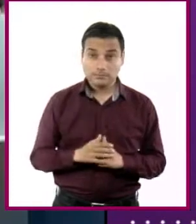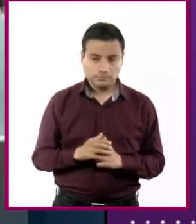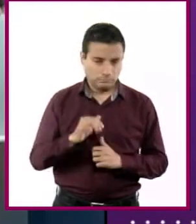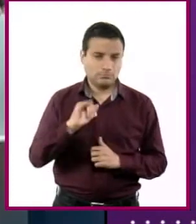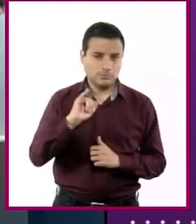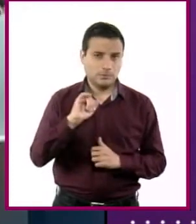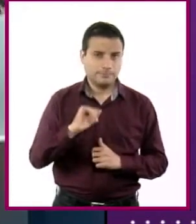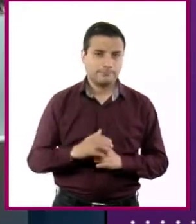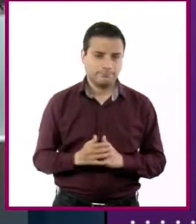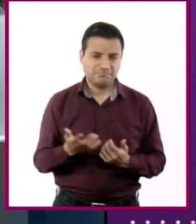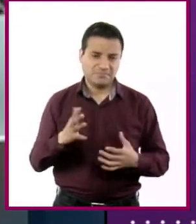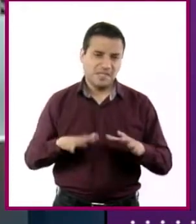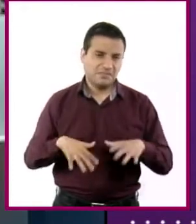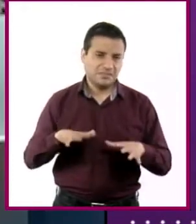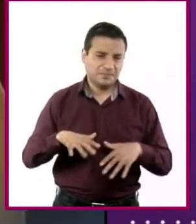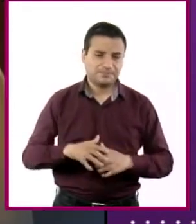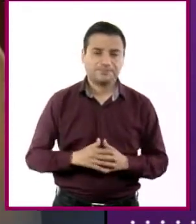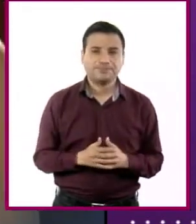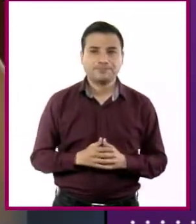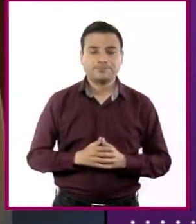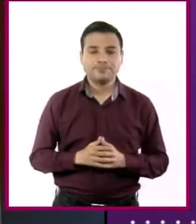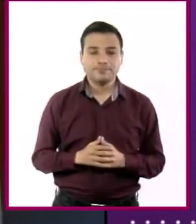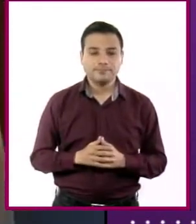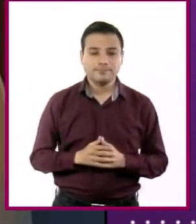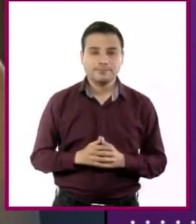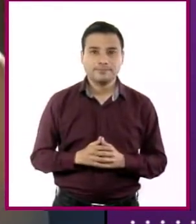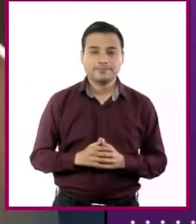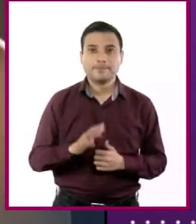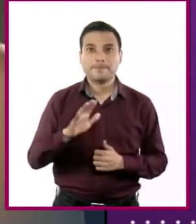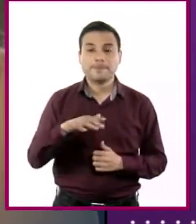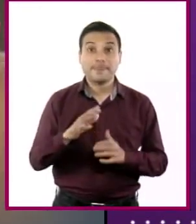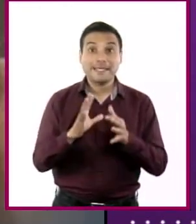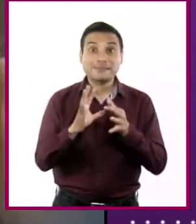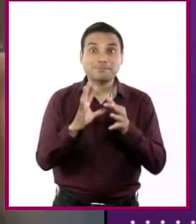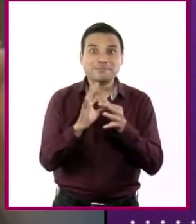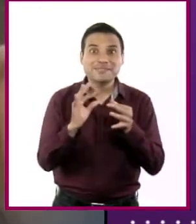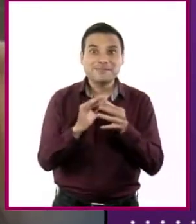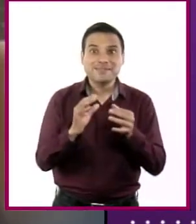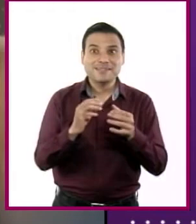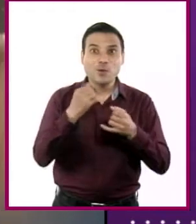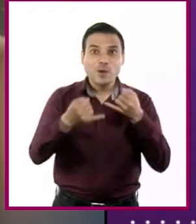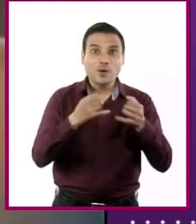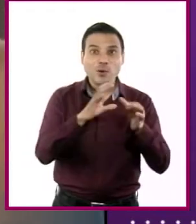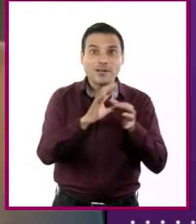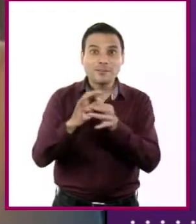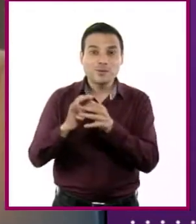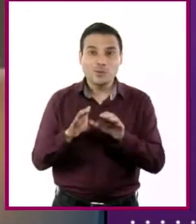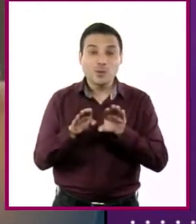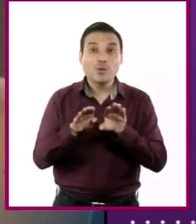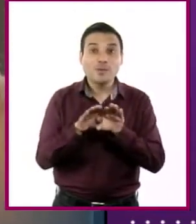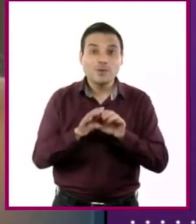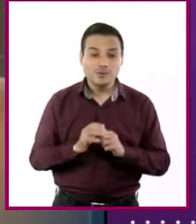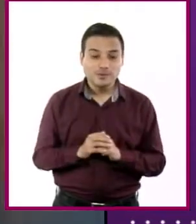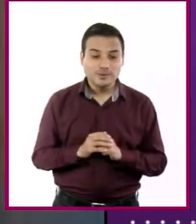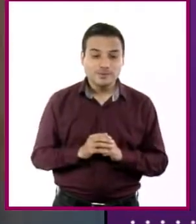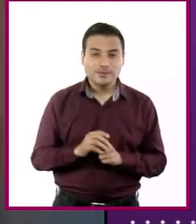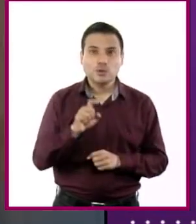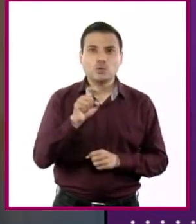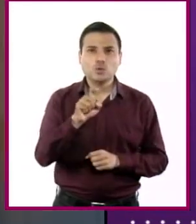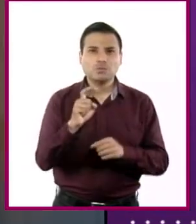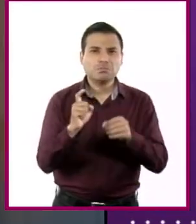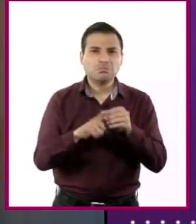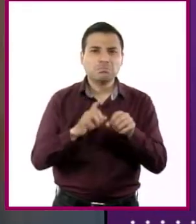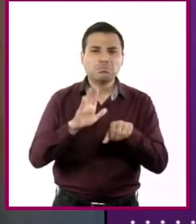Yes, sometimes. Oh, tell us about the Olympic Games. Why will you participate?